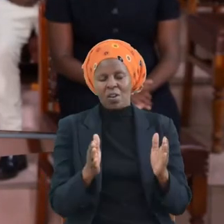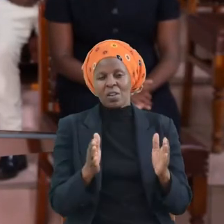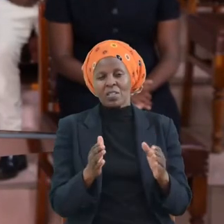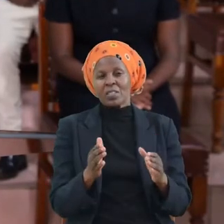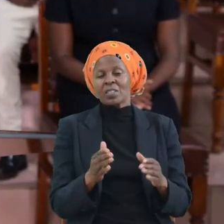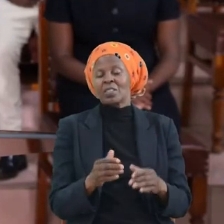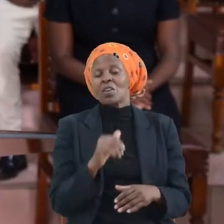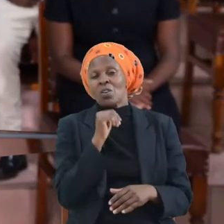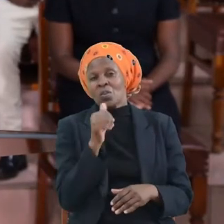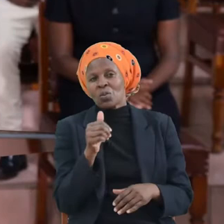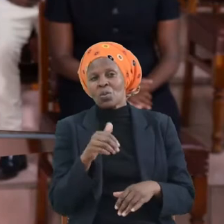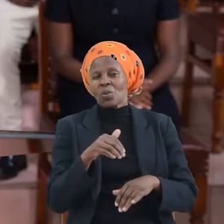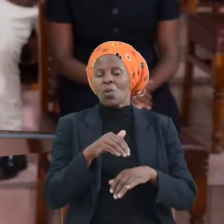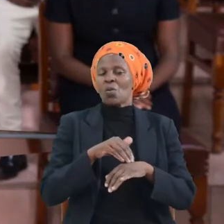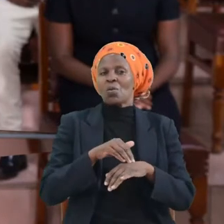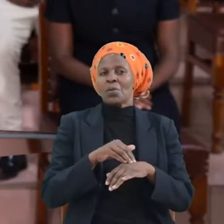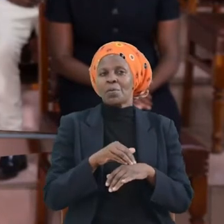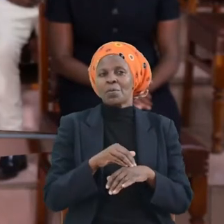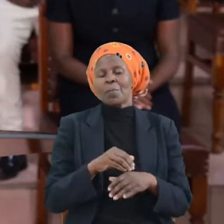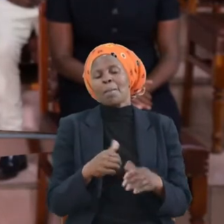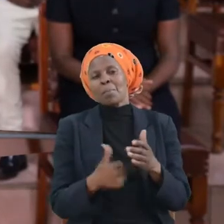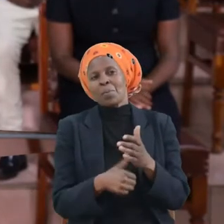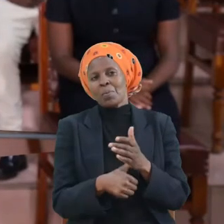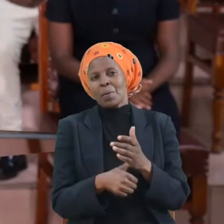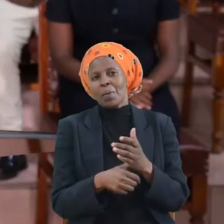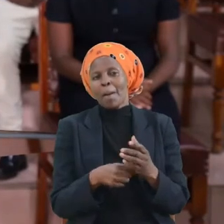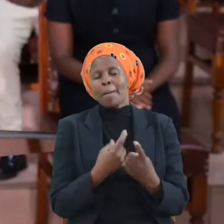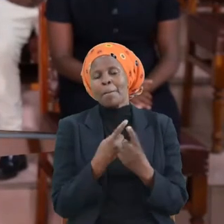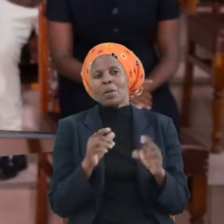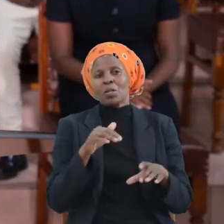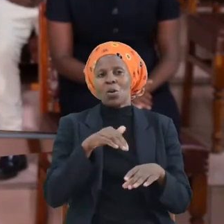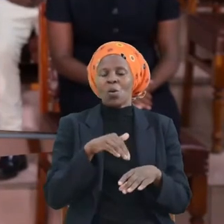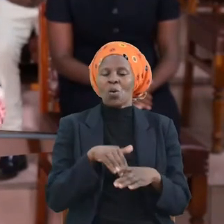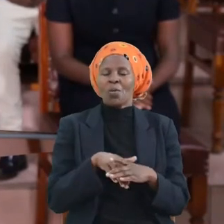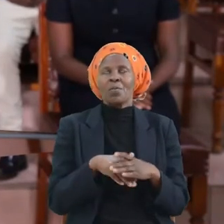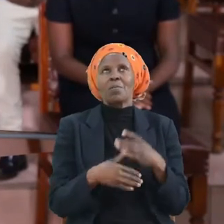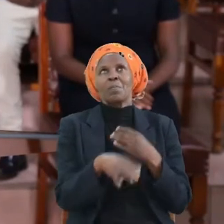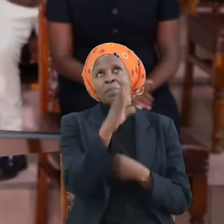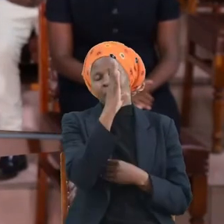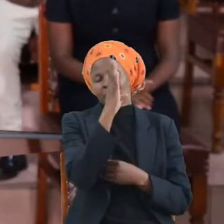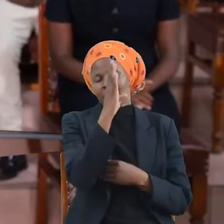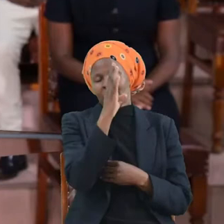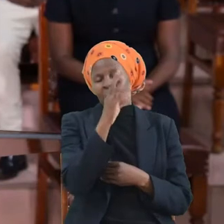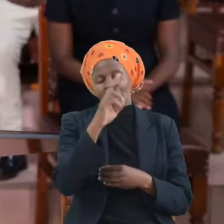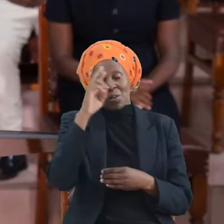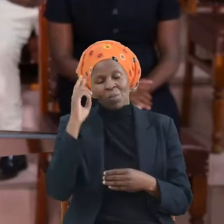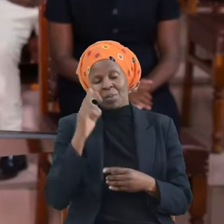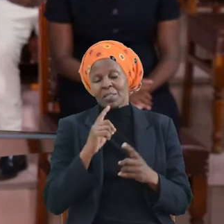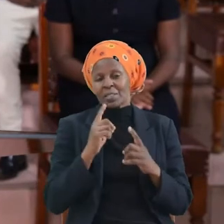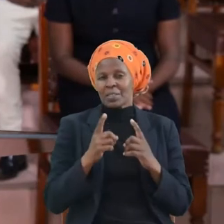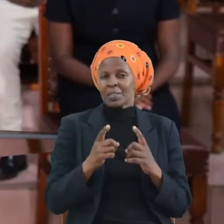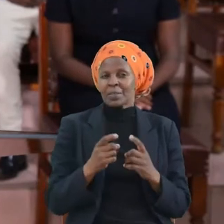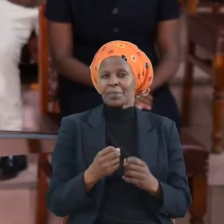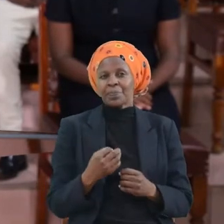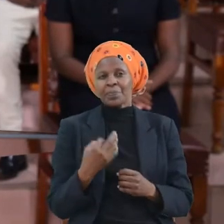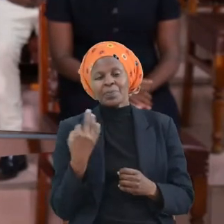problem, but the problem so far. Who is God? He has all the power. In the book of Romans, where we have read, Romans 8:37,